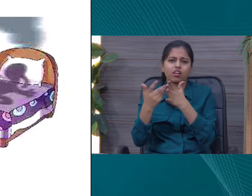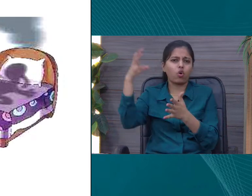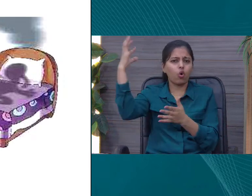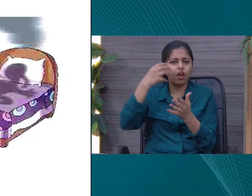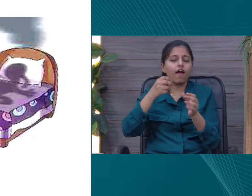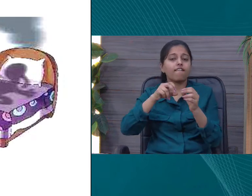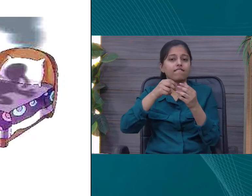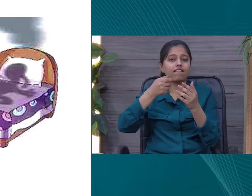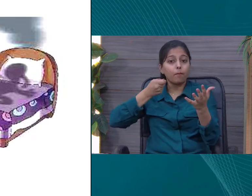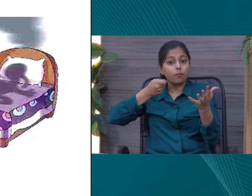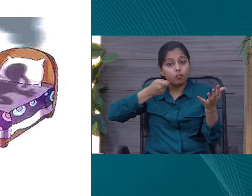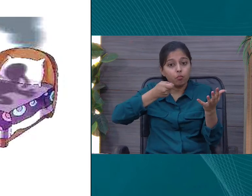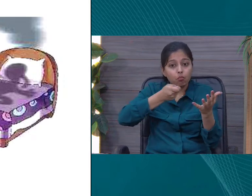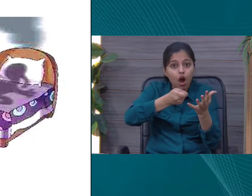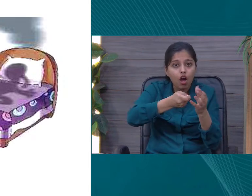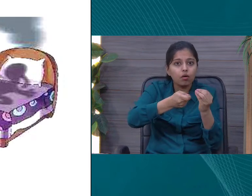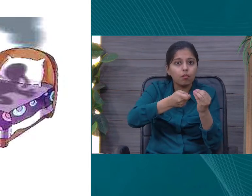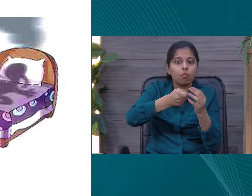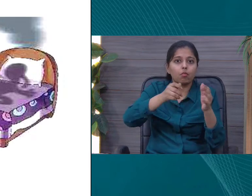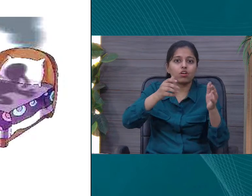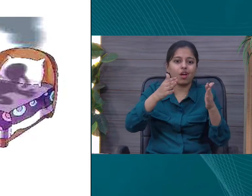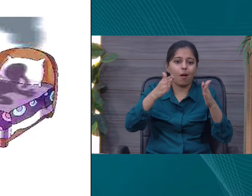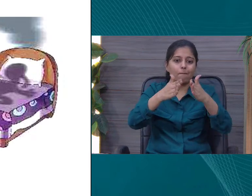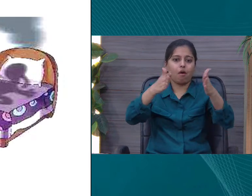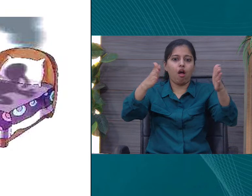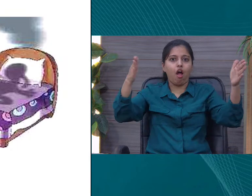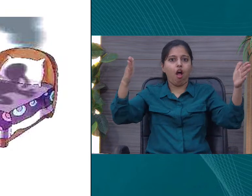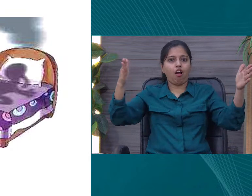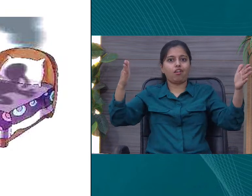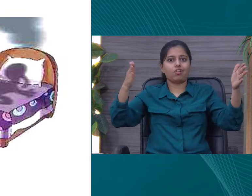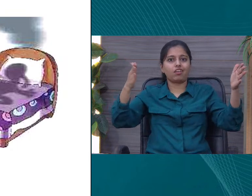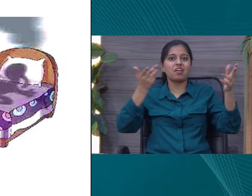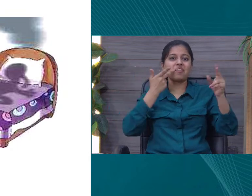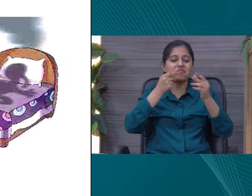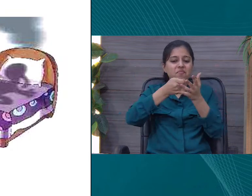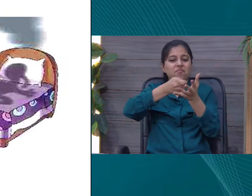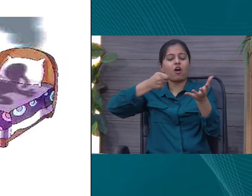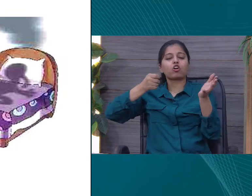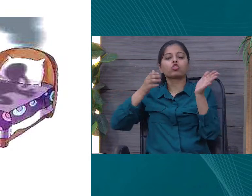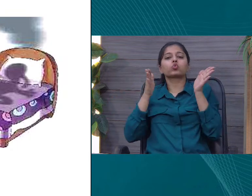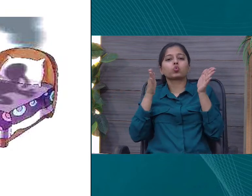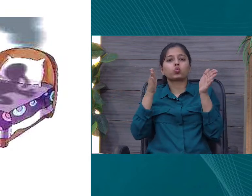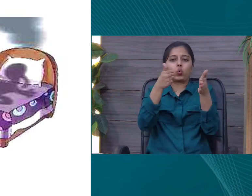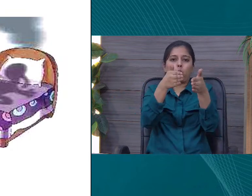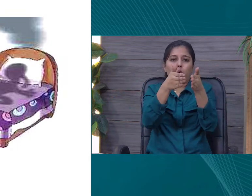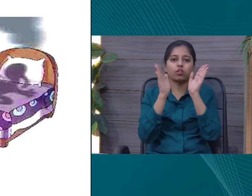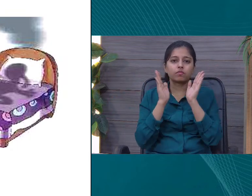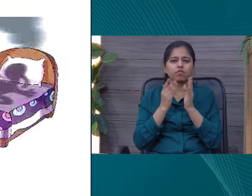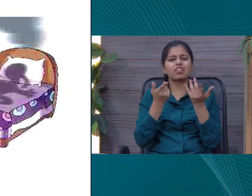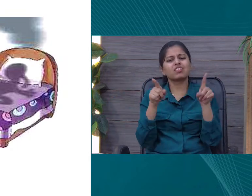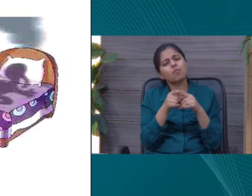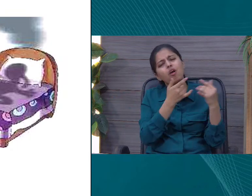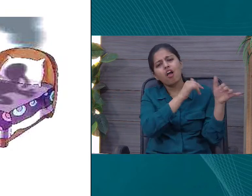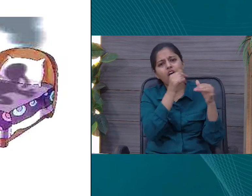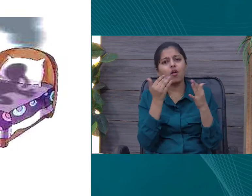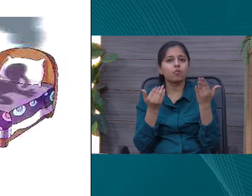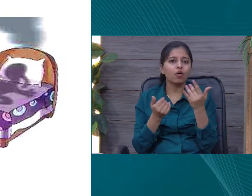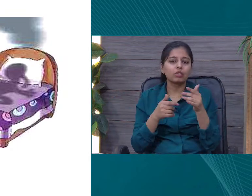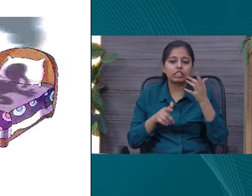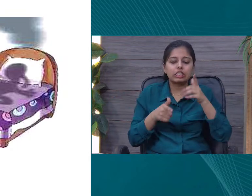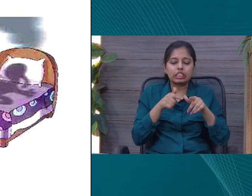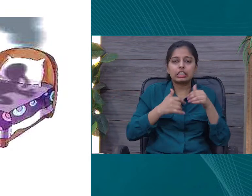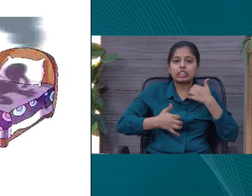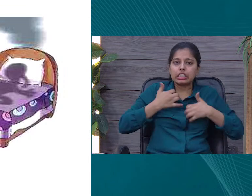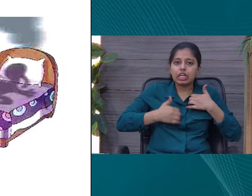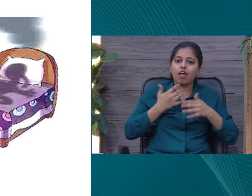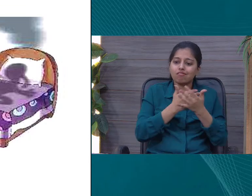torch nearer to the ball, so the shadow will be big. The ball will remain the same size. Yeah, they can play as well. It's quite interesting